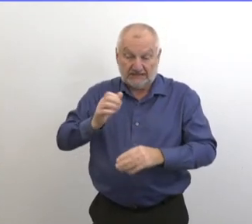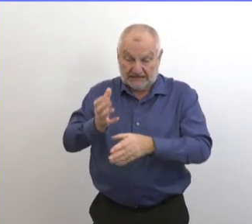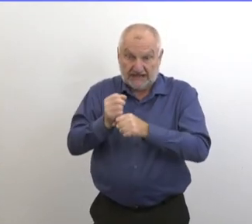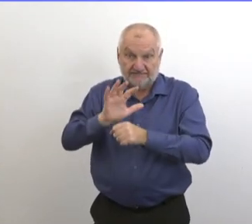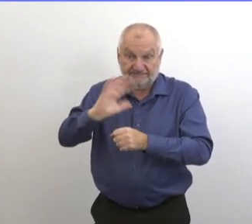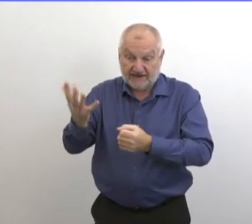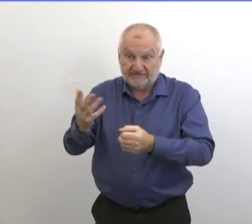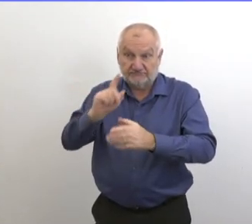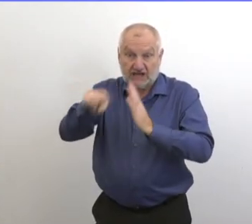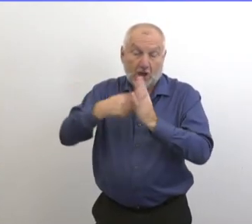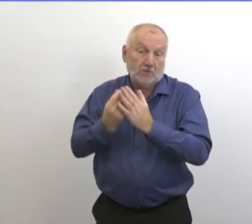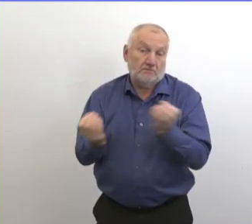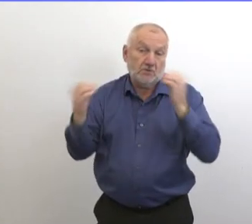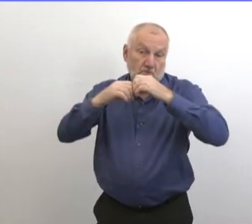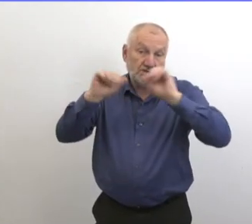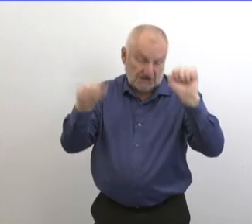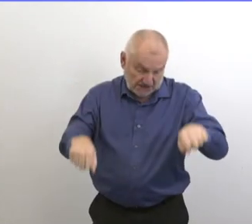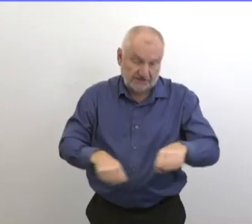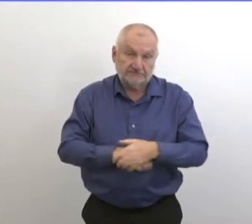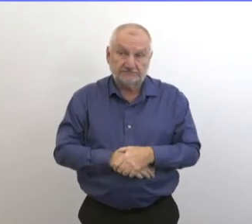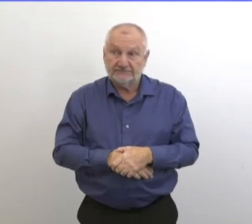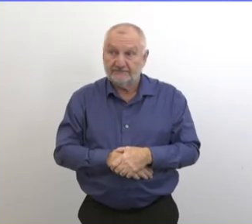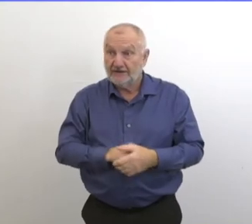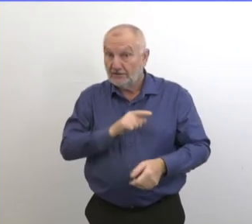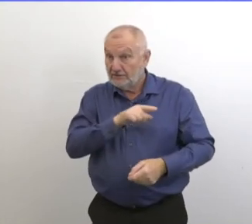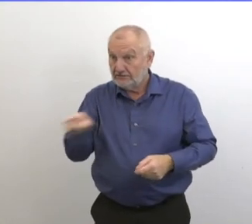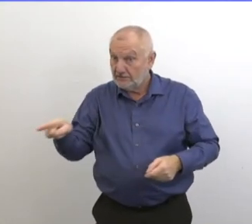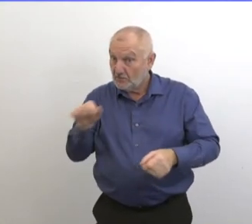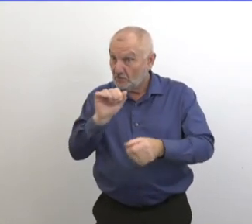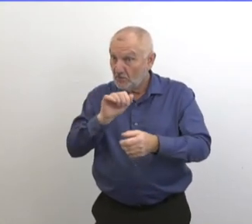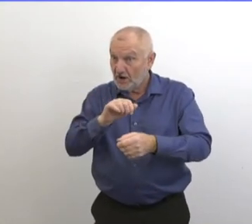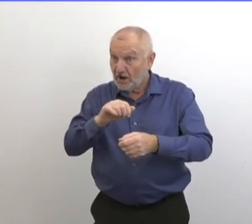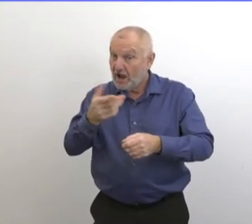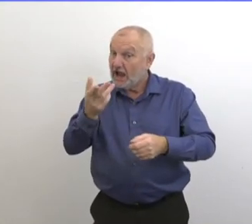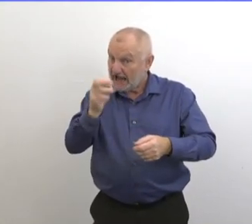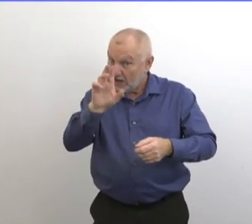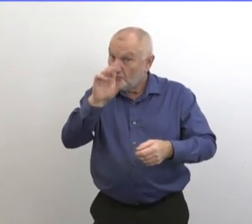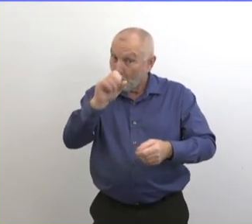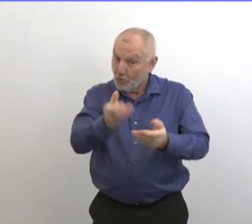as frankly as heroes within our system right now. You know,